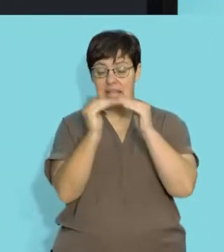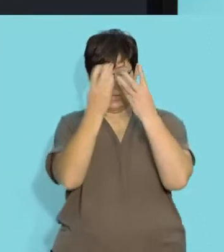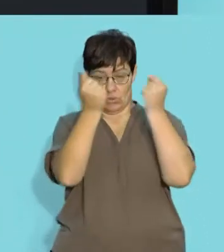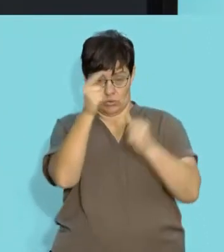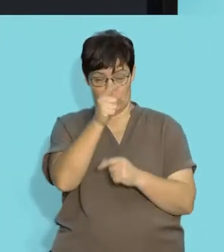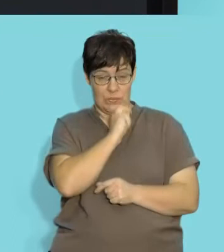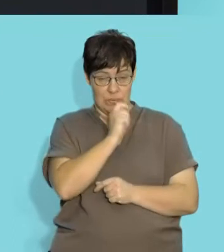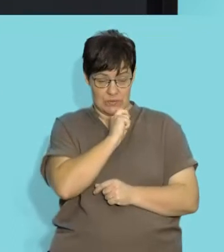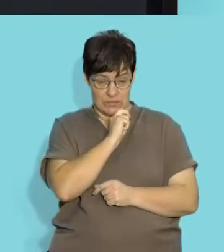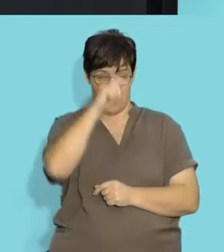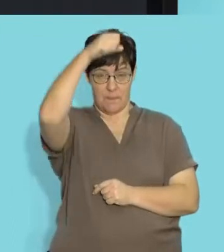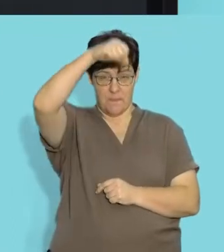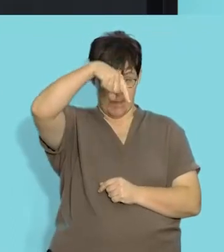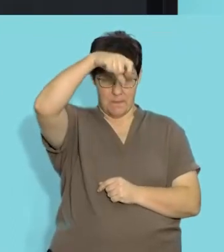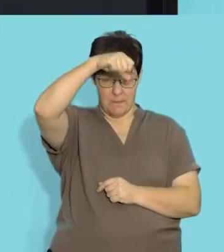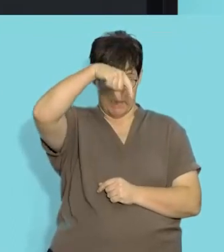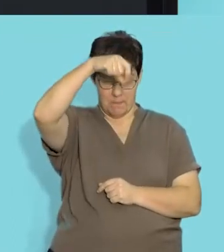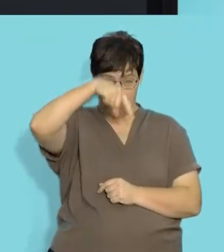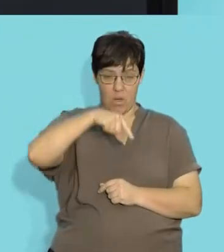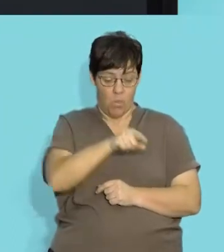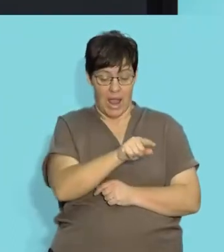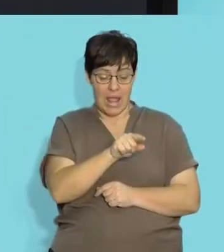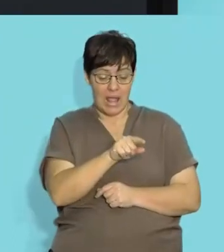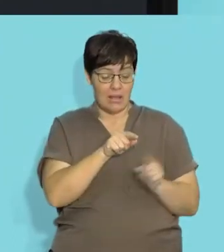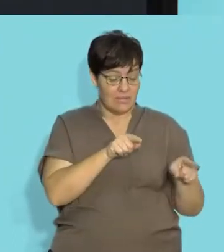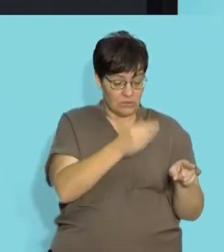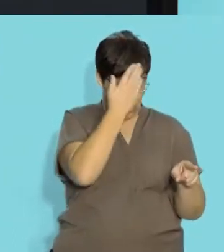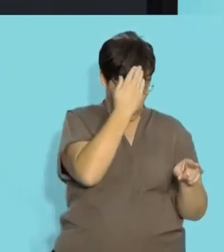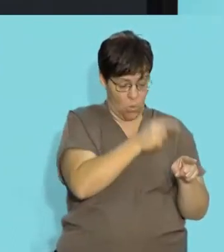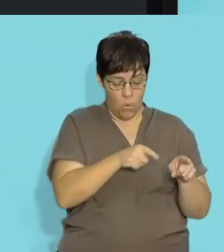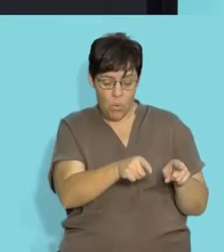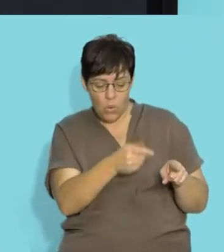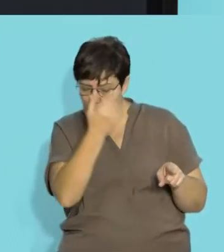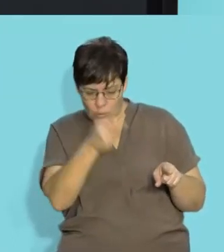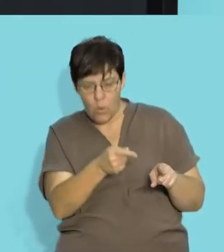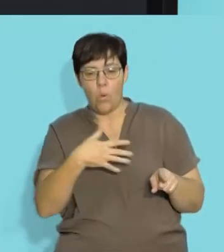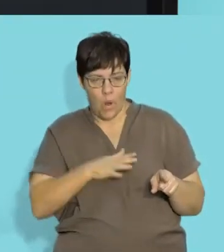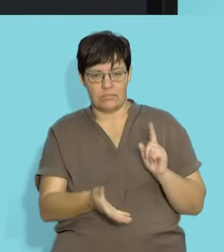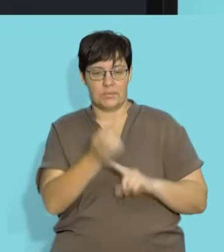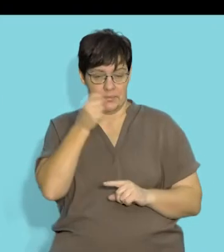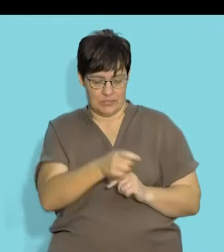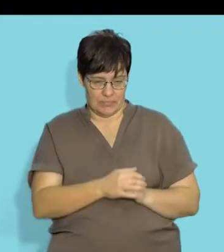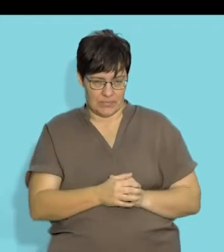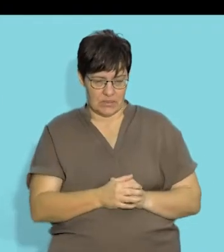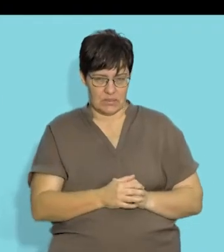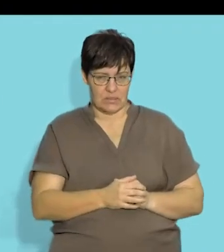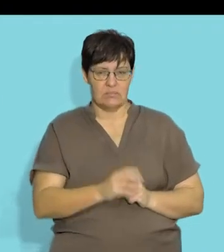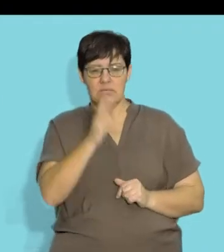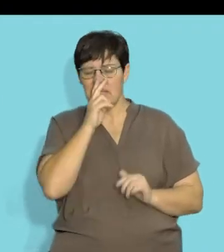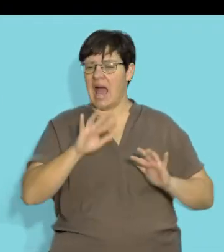to determine the unknown concentration. Let's see how that kind of works out, once we